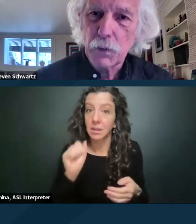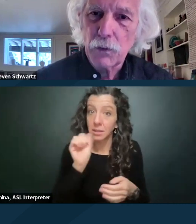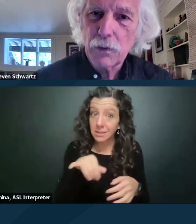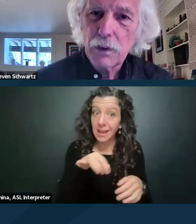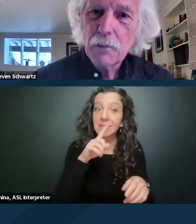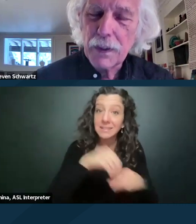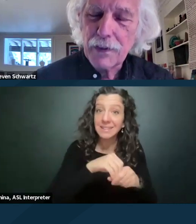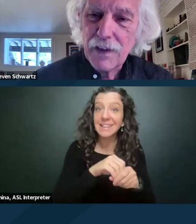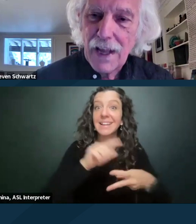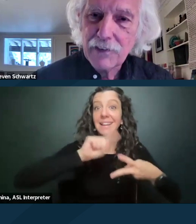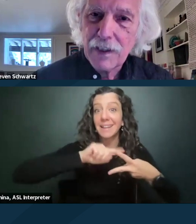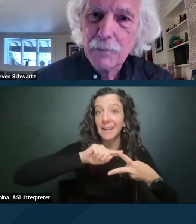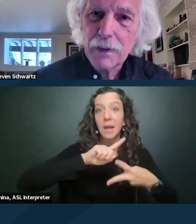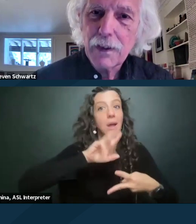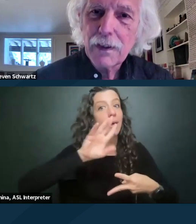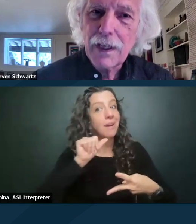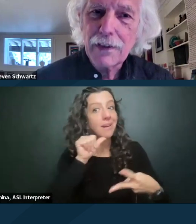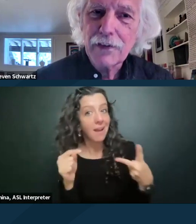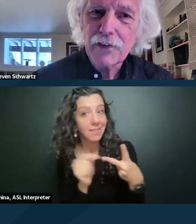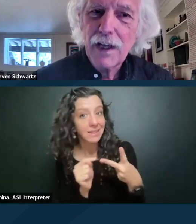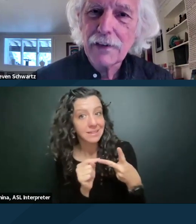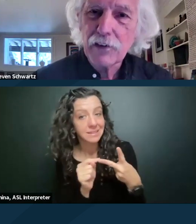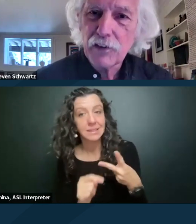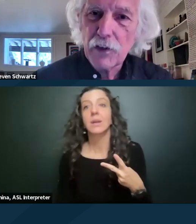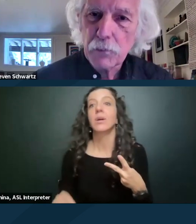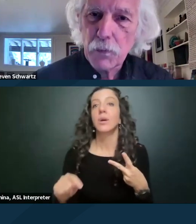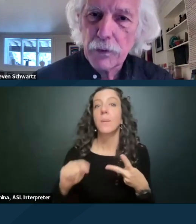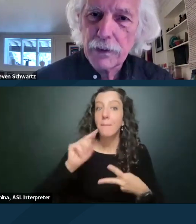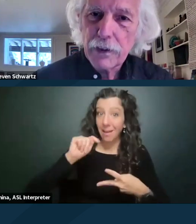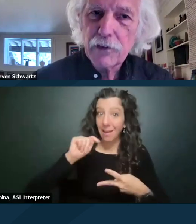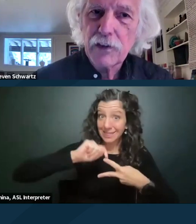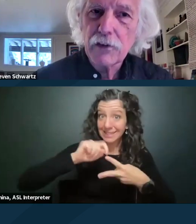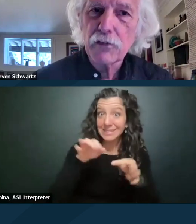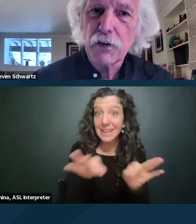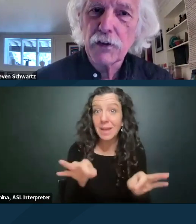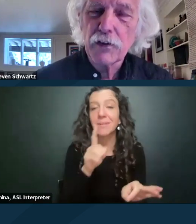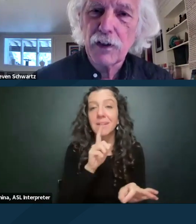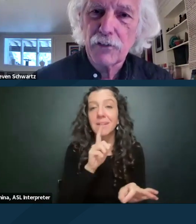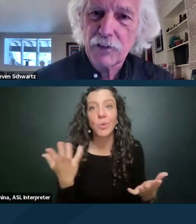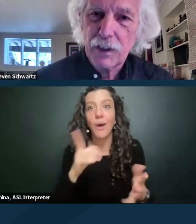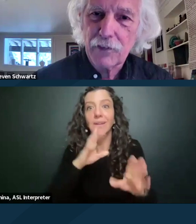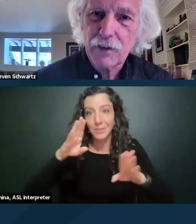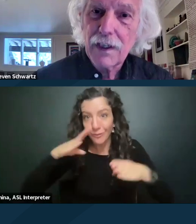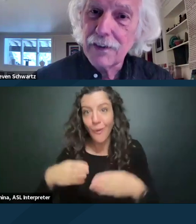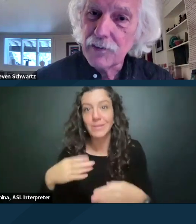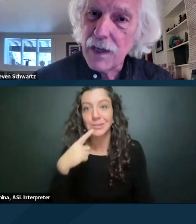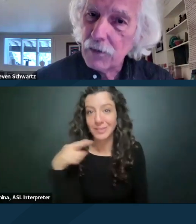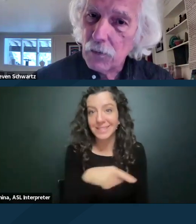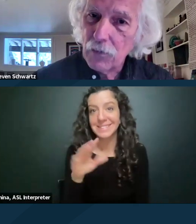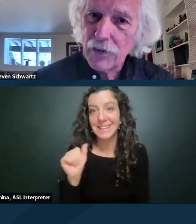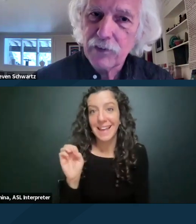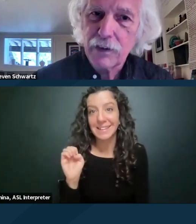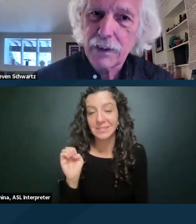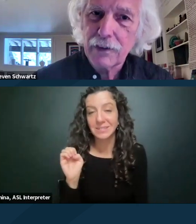not in the rule, but is that statement that is at the center point, center focus of this case. It is